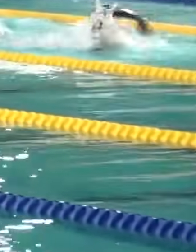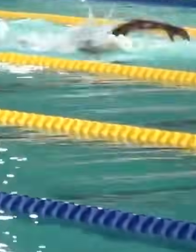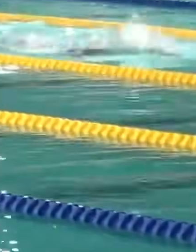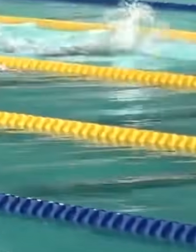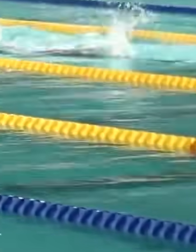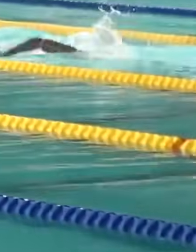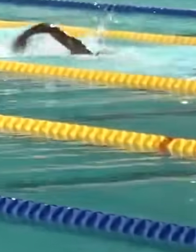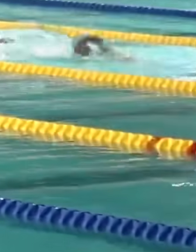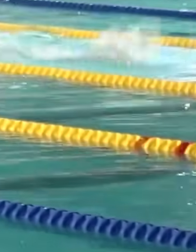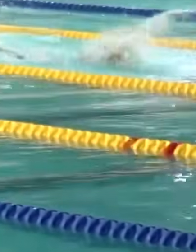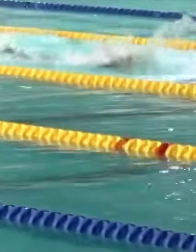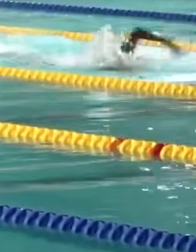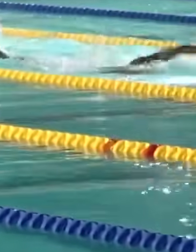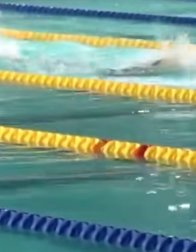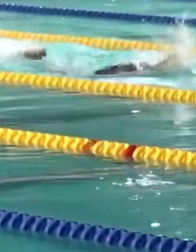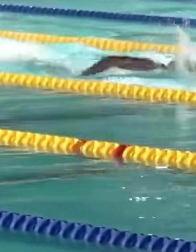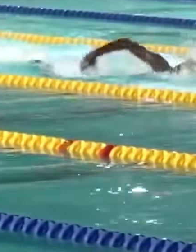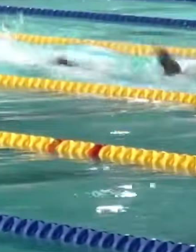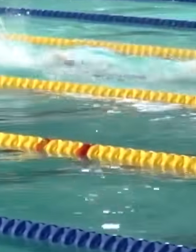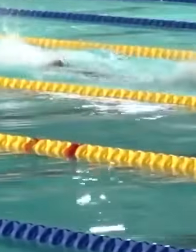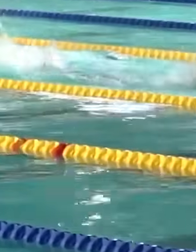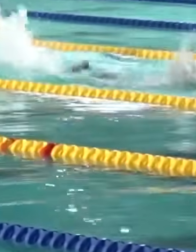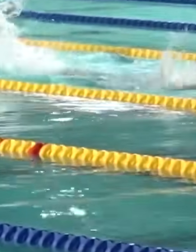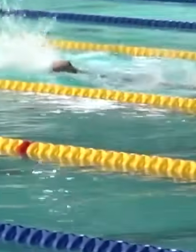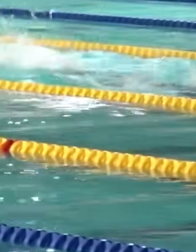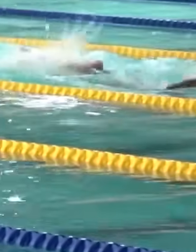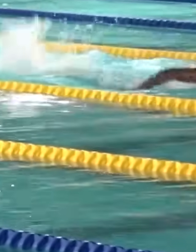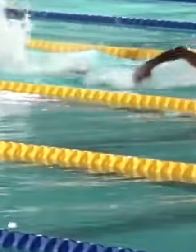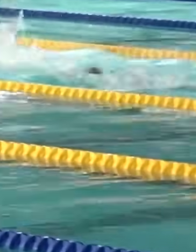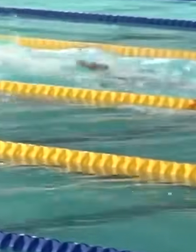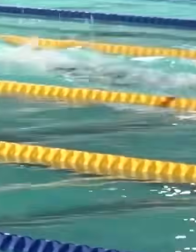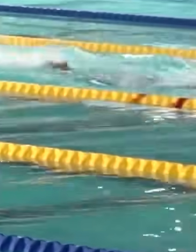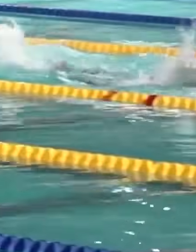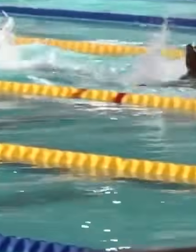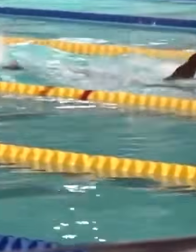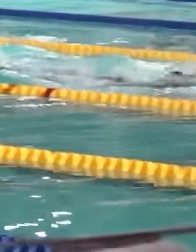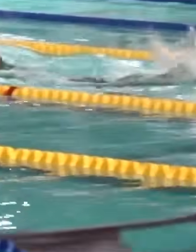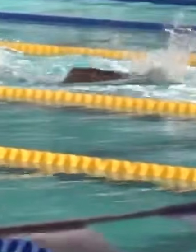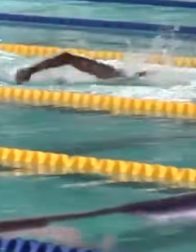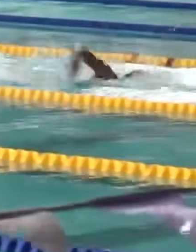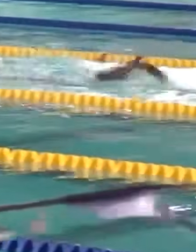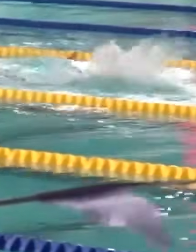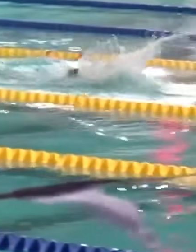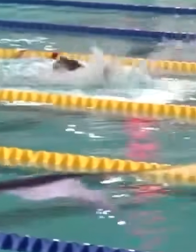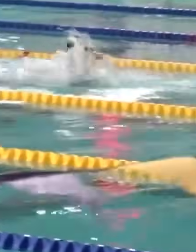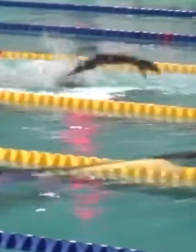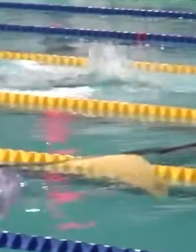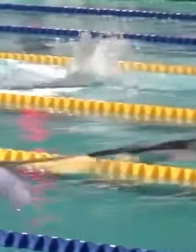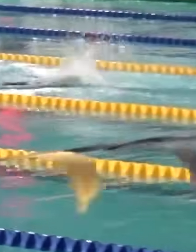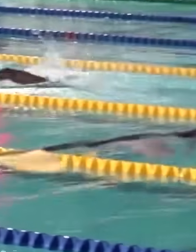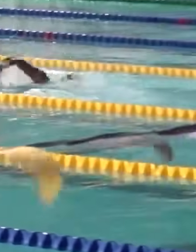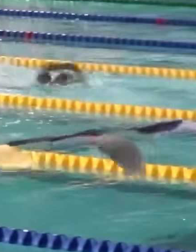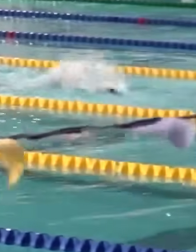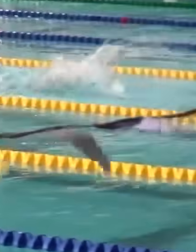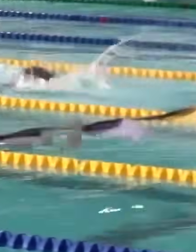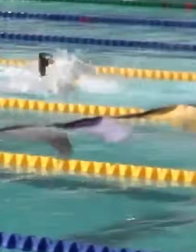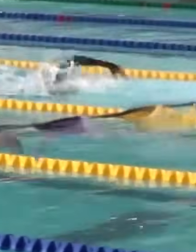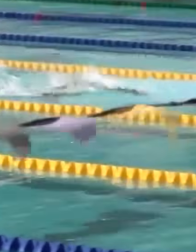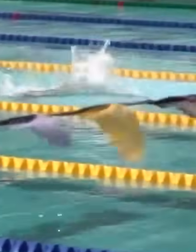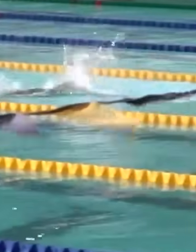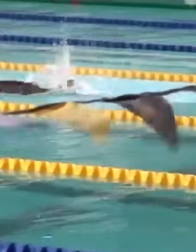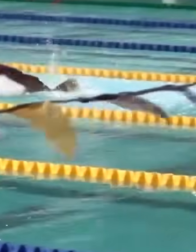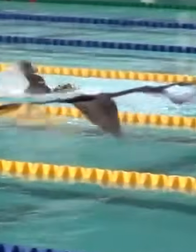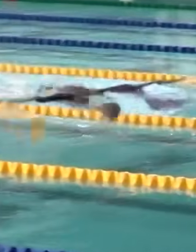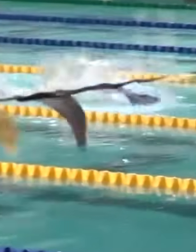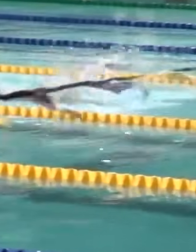Alpha leading early on, being tracked closely by his neighbor Luke McIntyre in 5 meters out